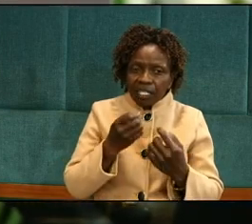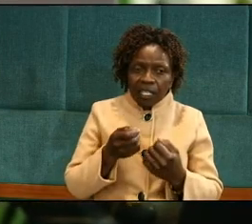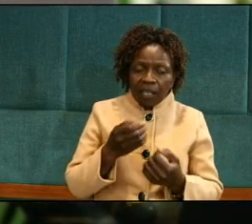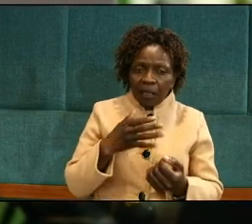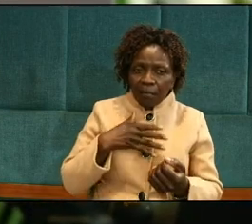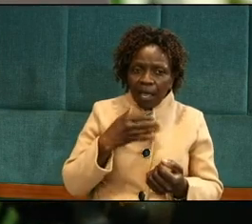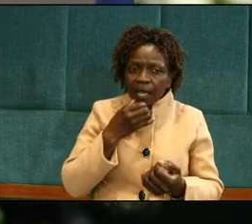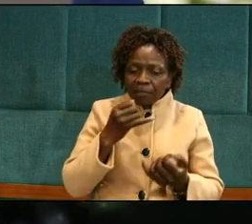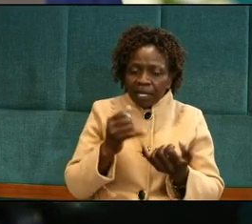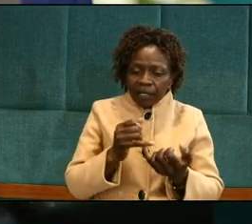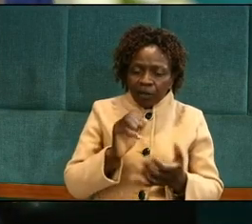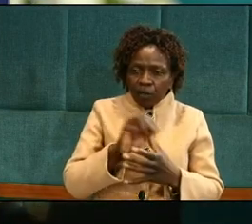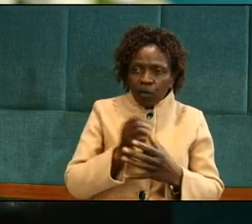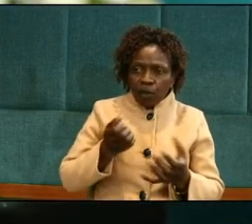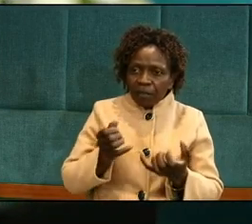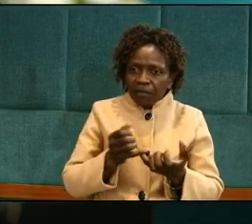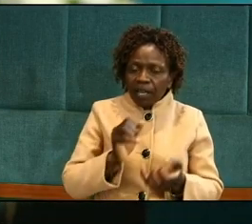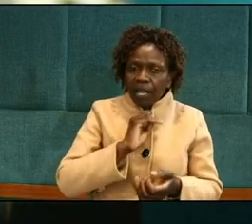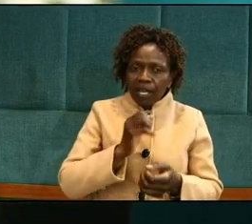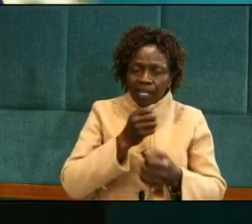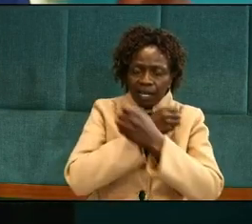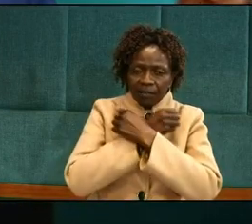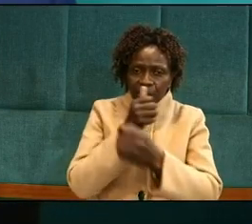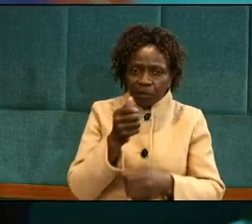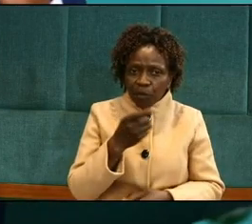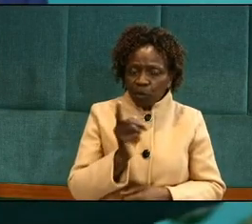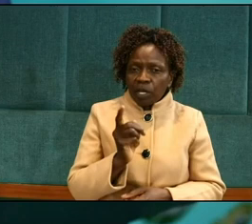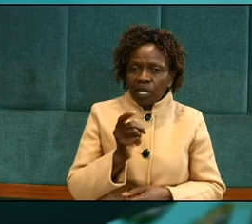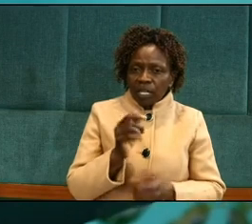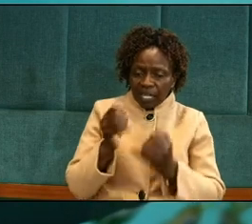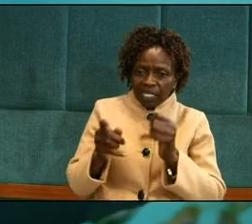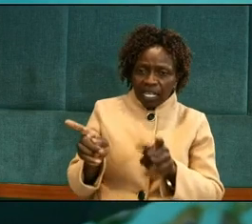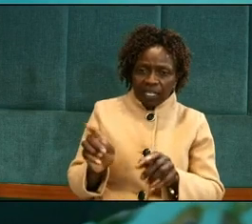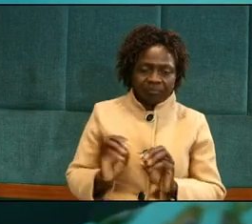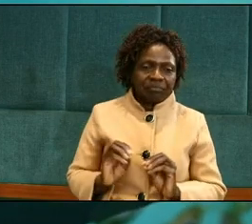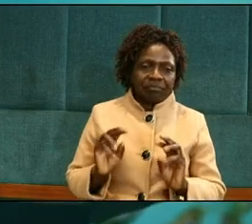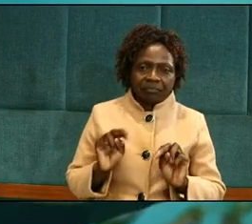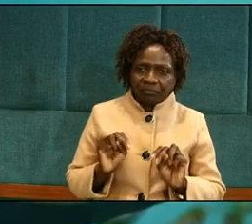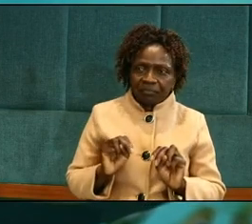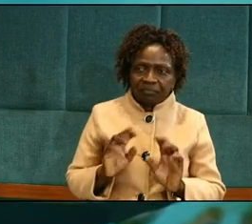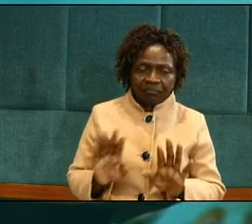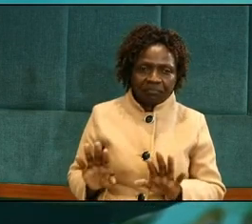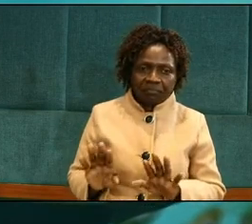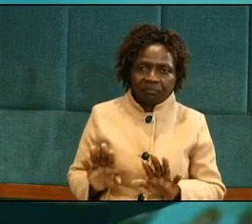you." And it ends there. This birthday comes, "I love